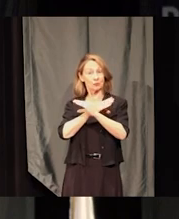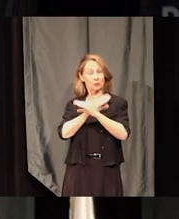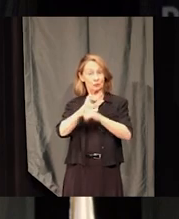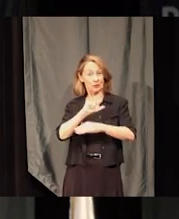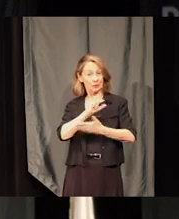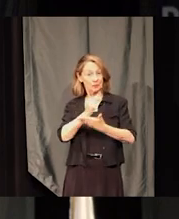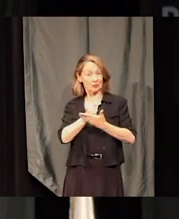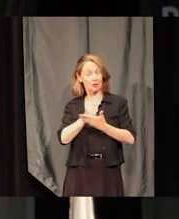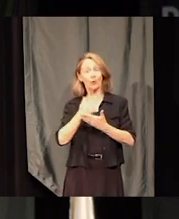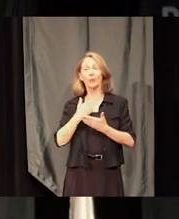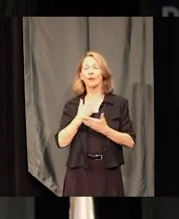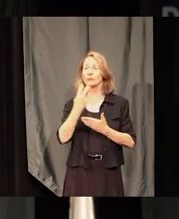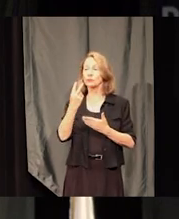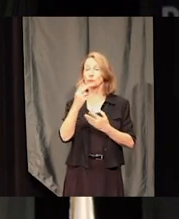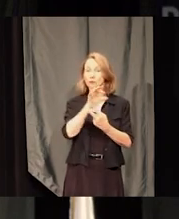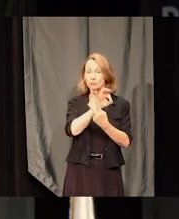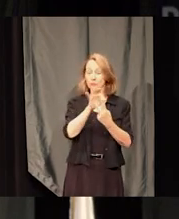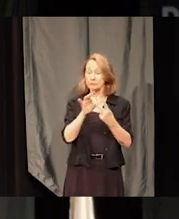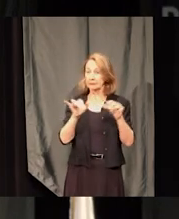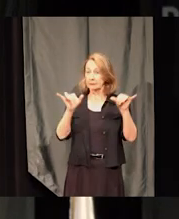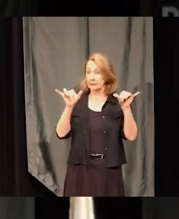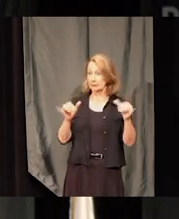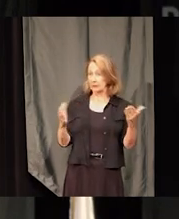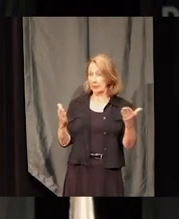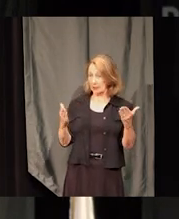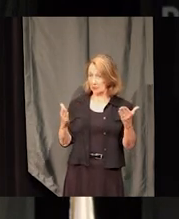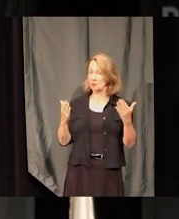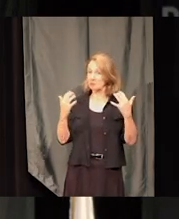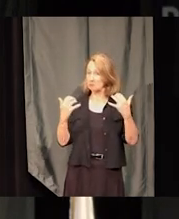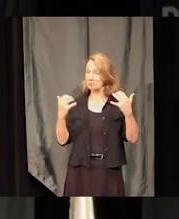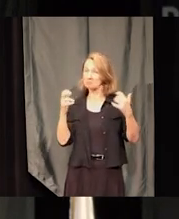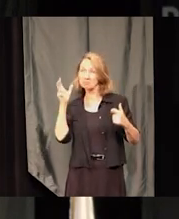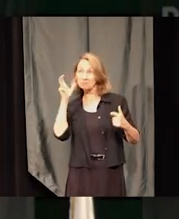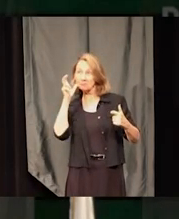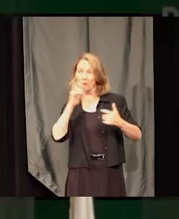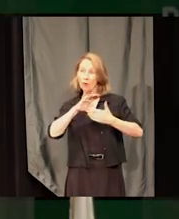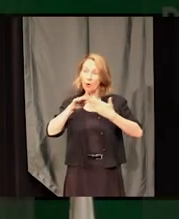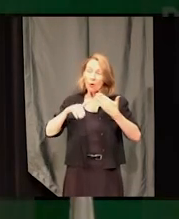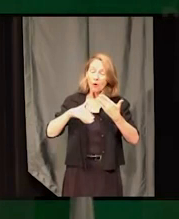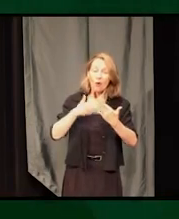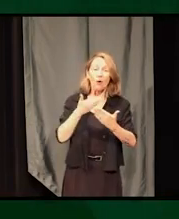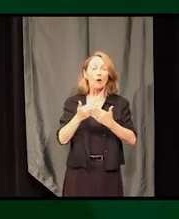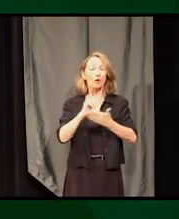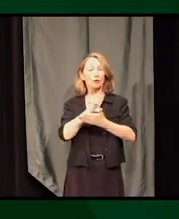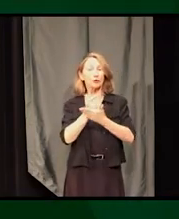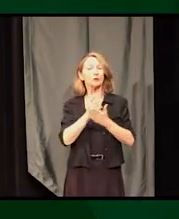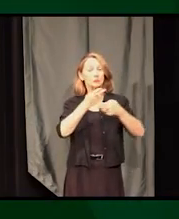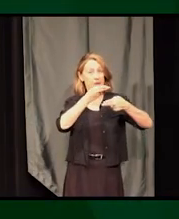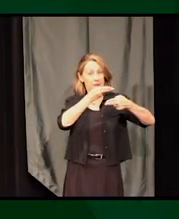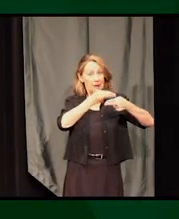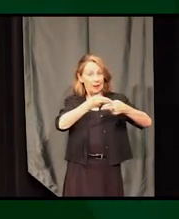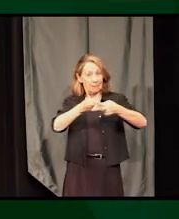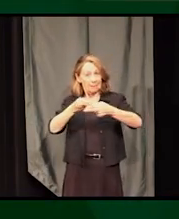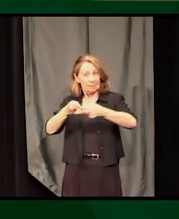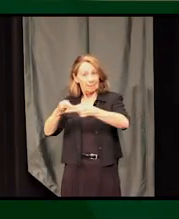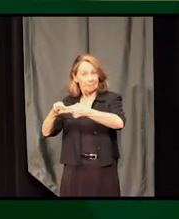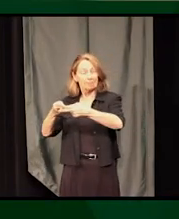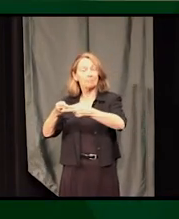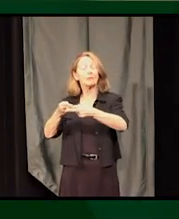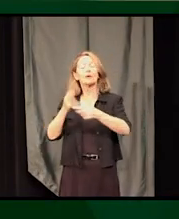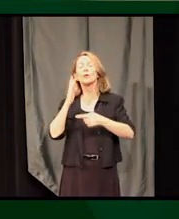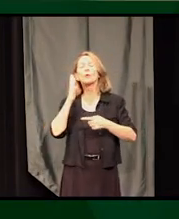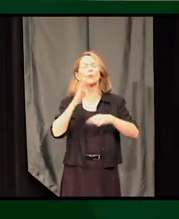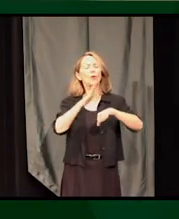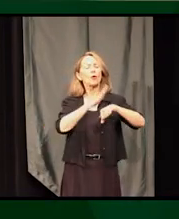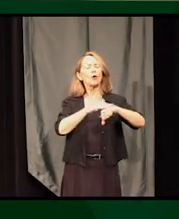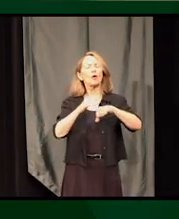choices. You may stay right here and take part in hearing all of the graduates' names being read. We will call them